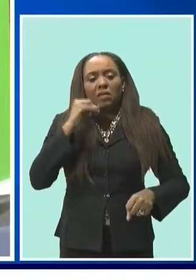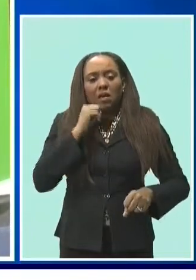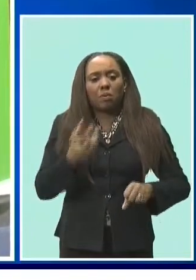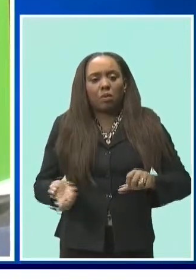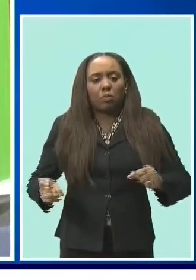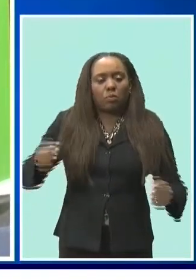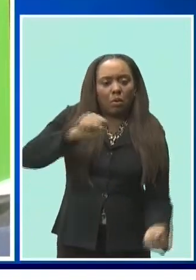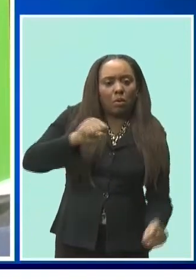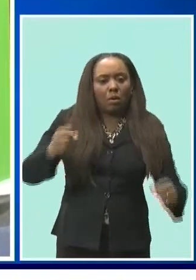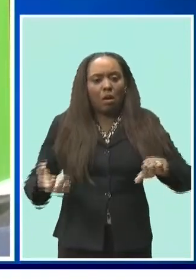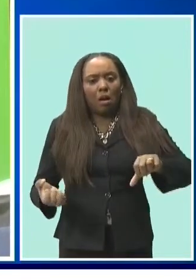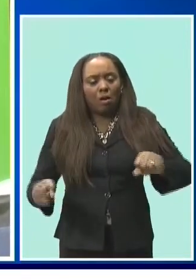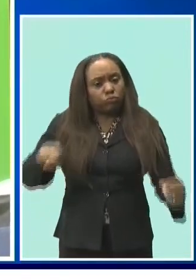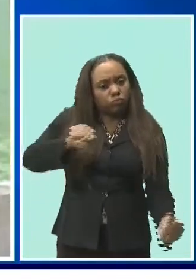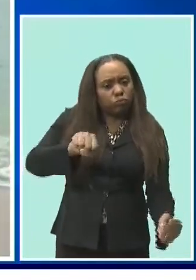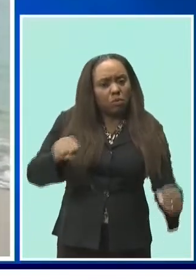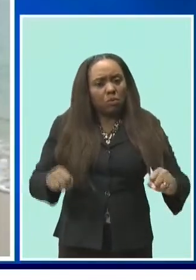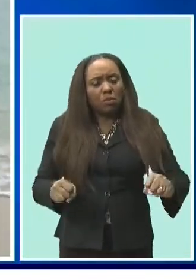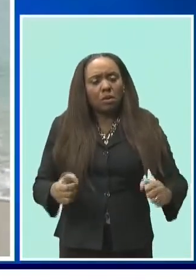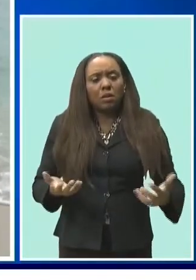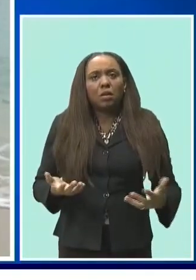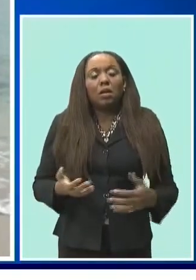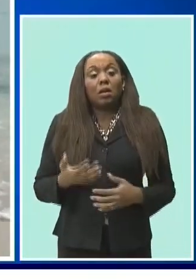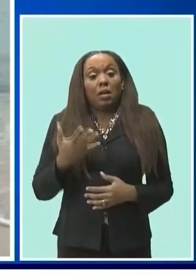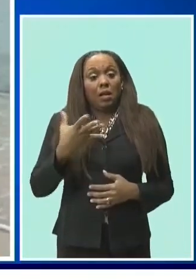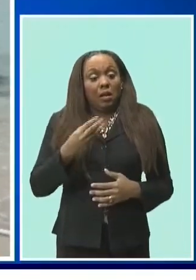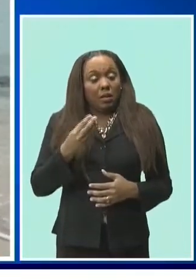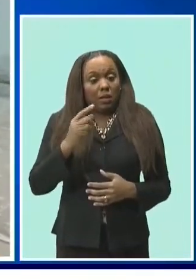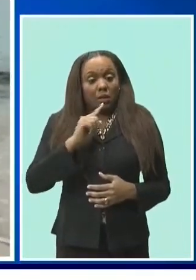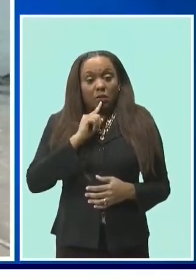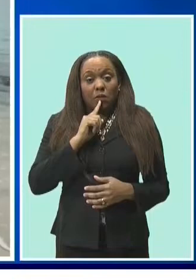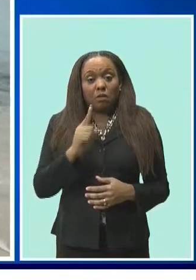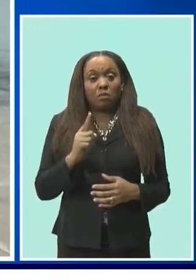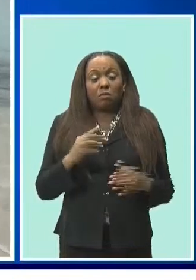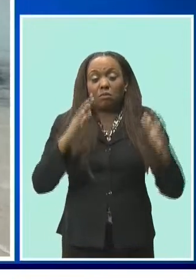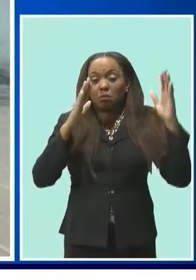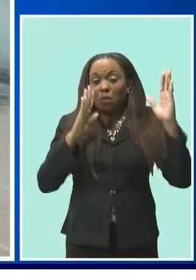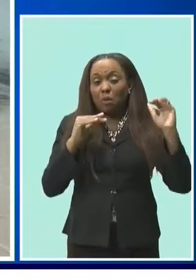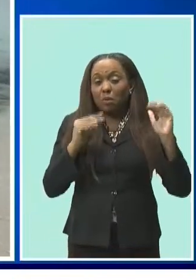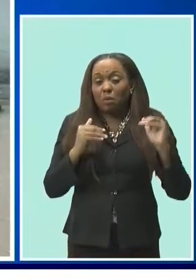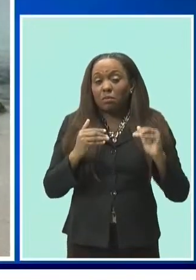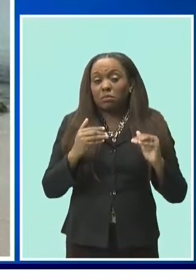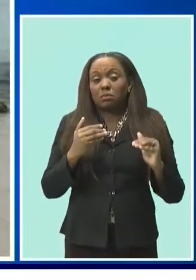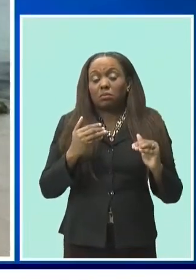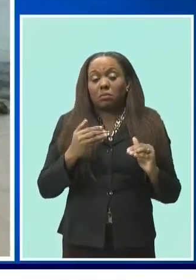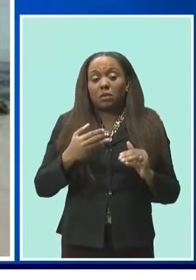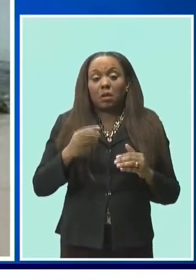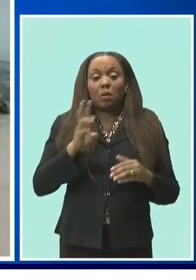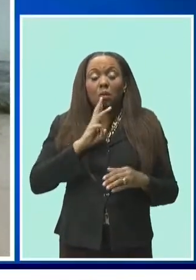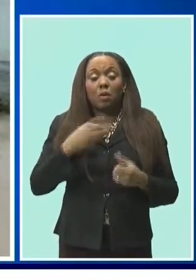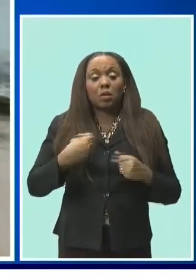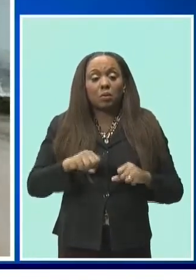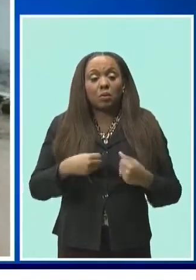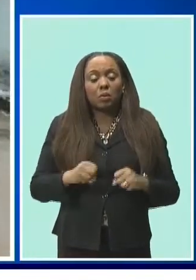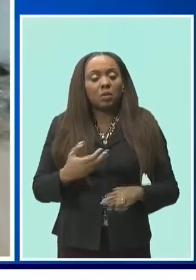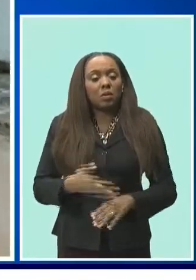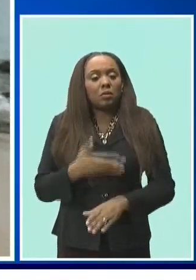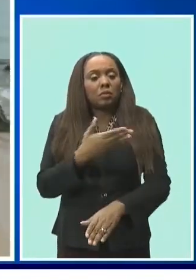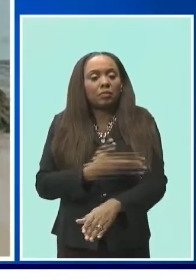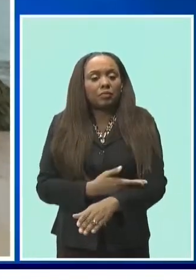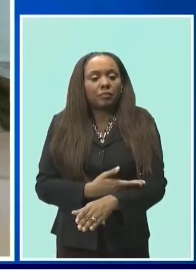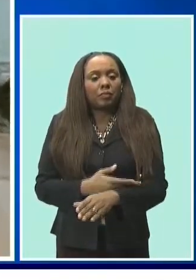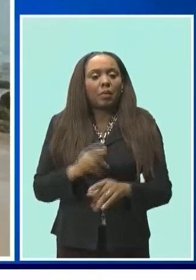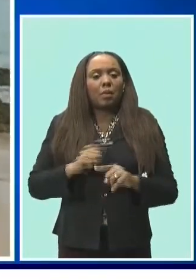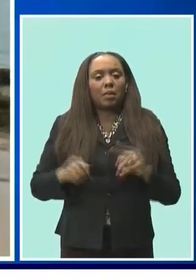All depends on how much water gets inside of it. And while he welcomes the news of improved standards for the water sports industry, Mr. Abbey says the